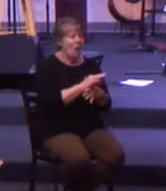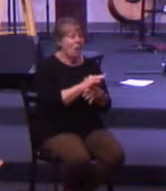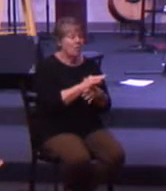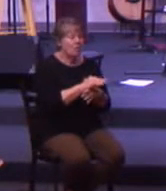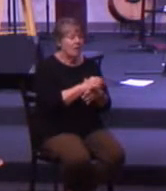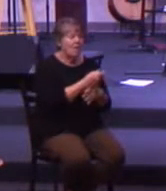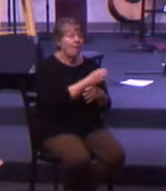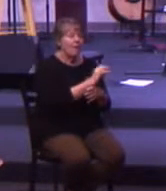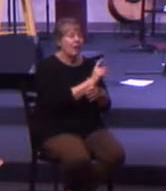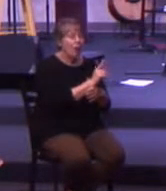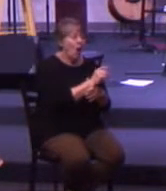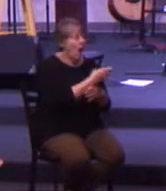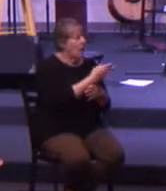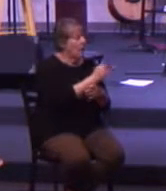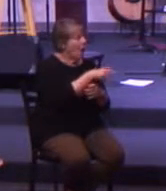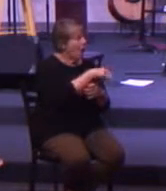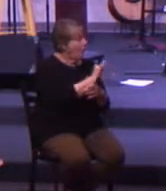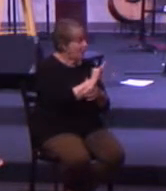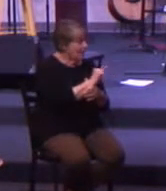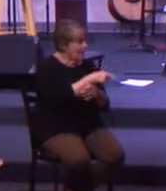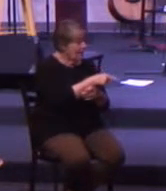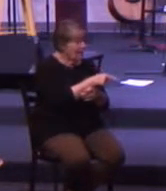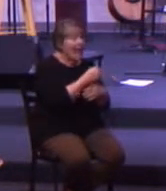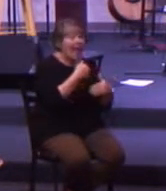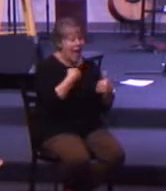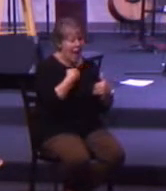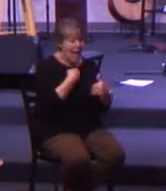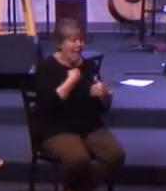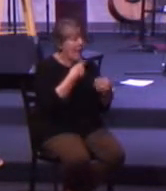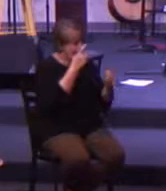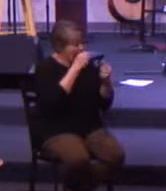enemy. And the enemy of Hapi was a